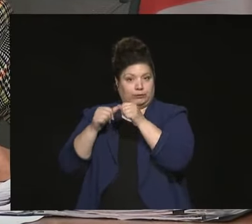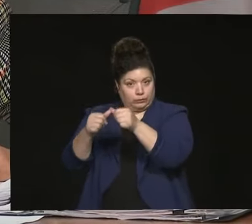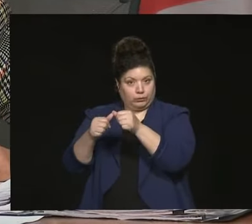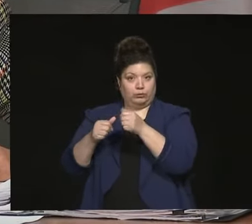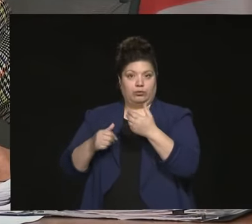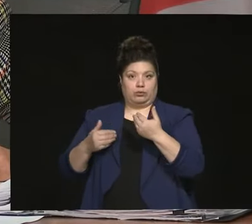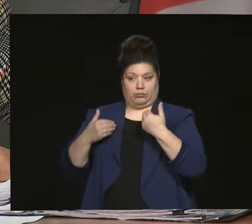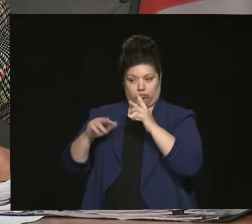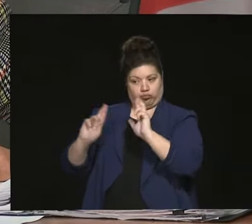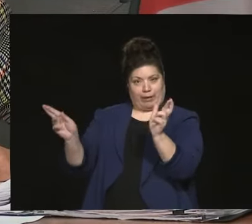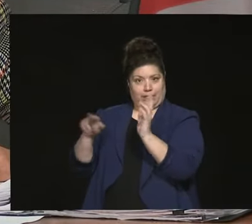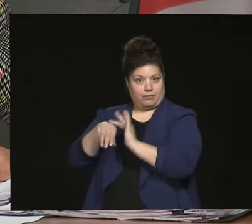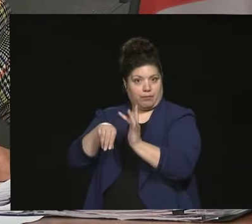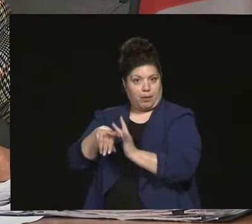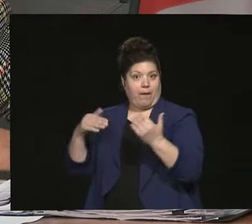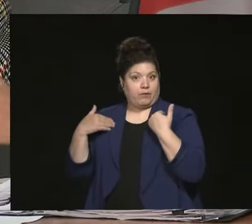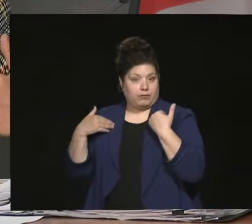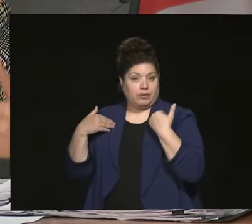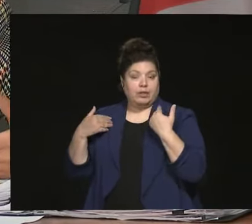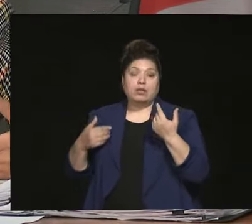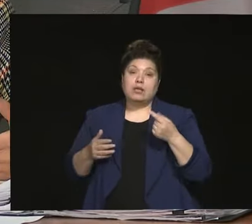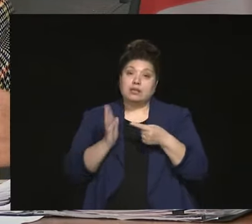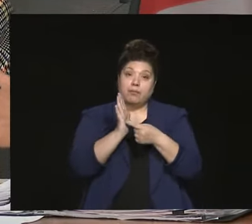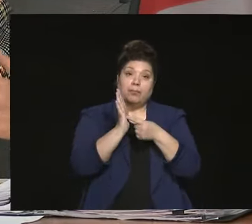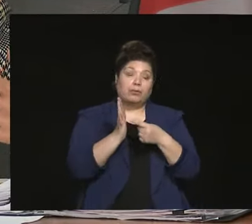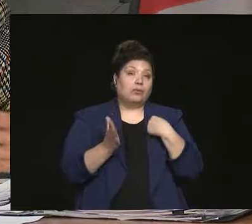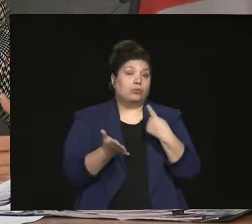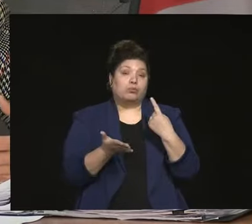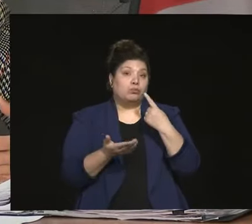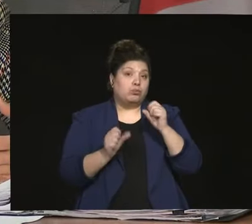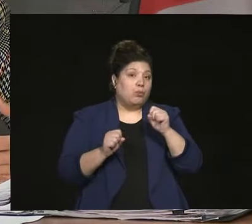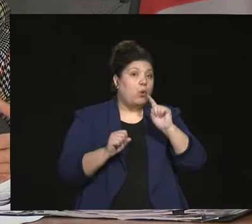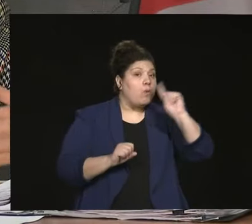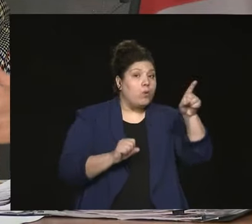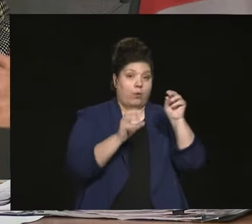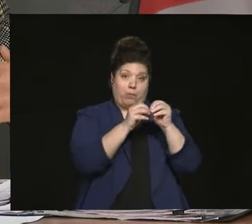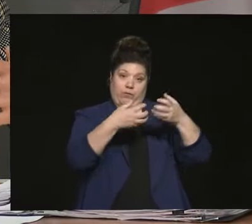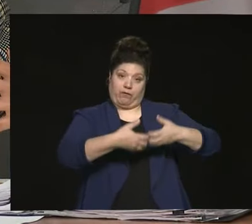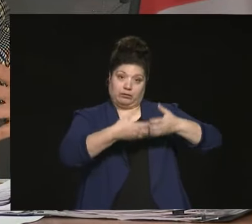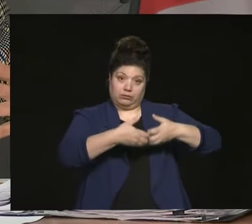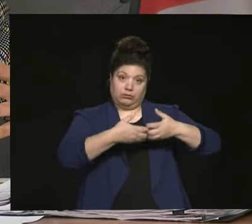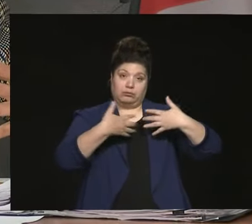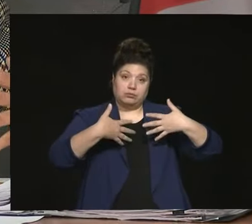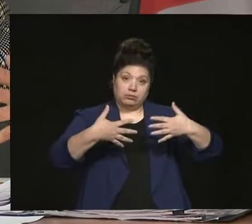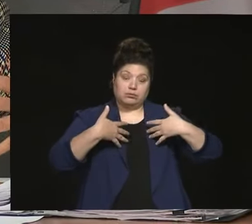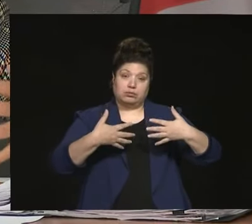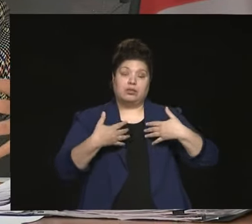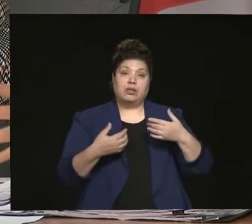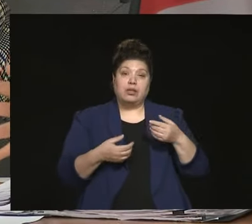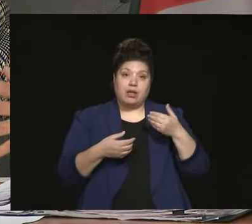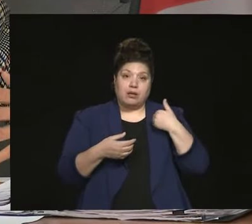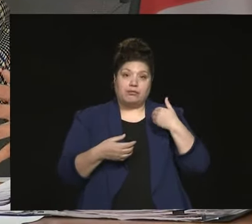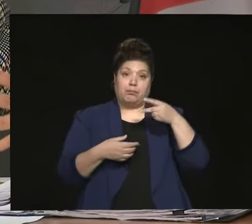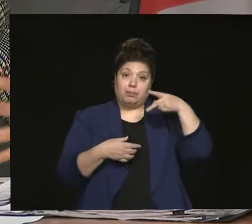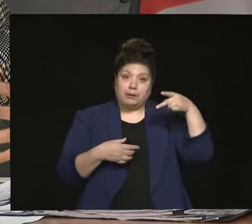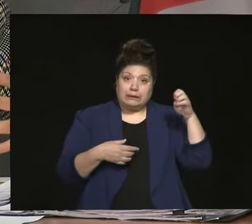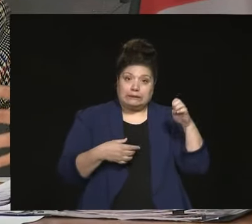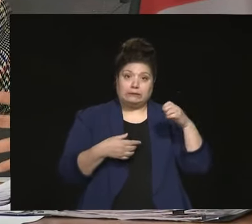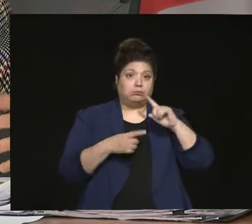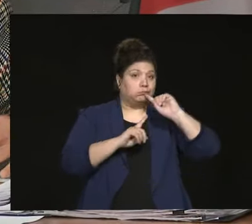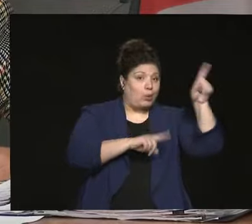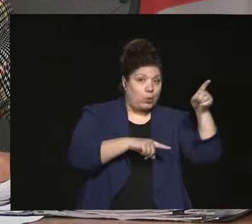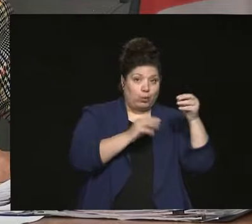been talking about ordering ventilators, personal protective equipment, having all the infection prevention and control guidance